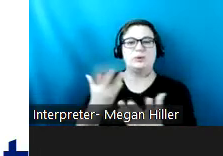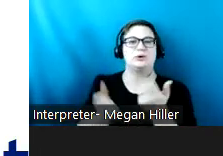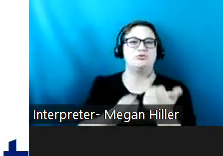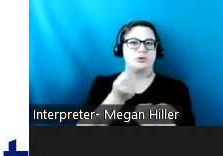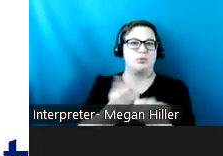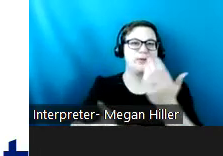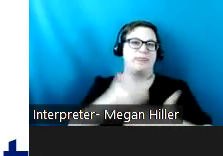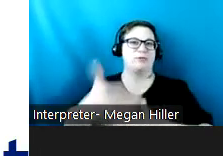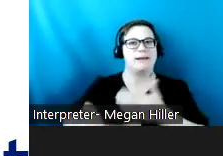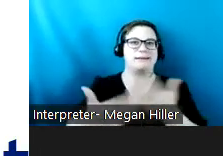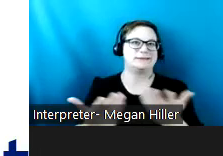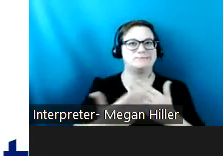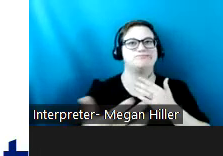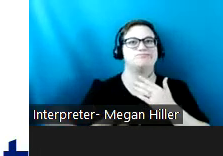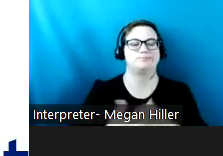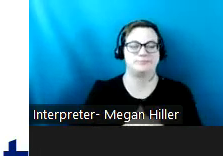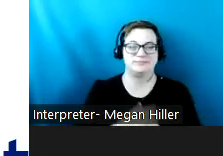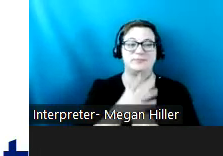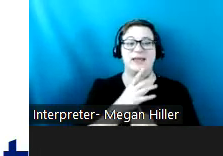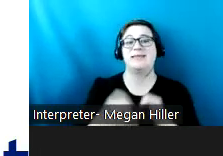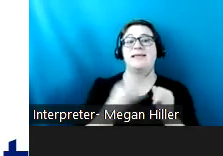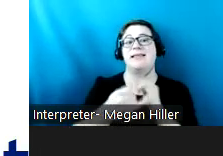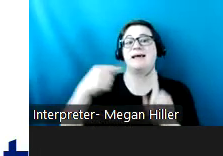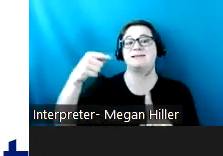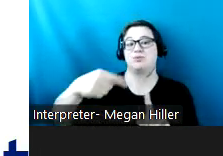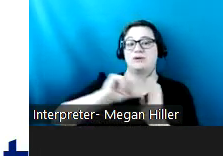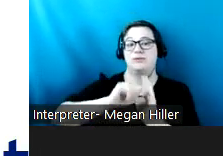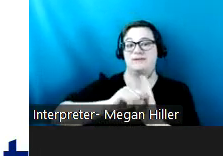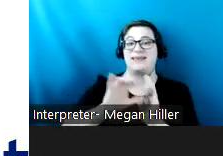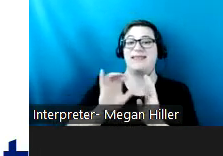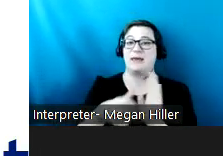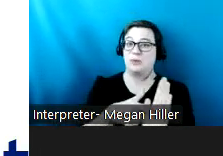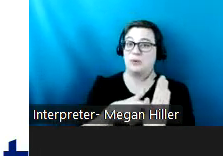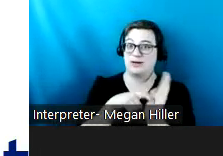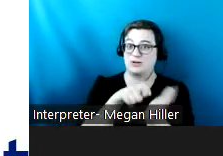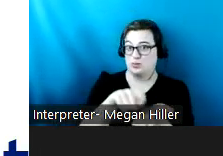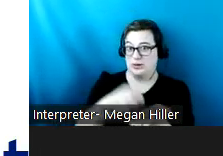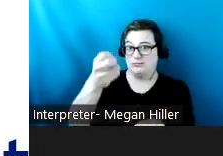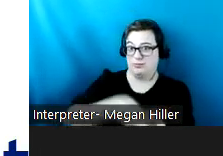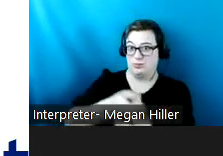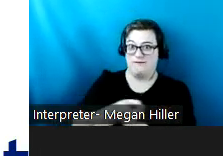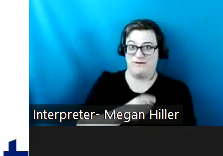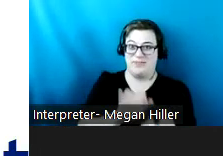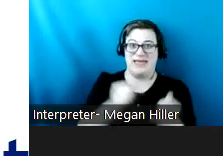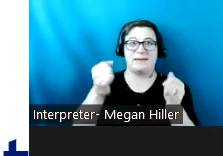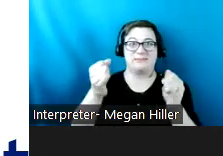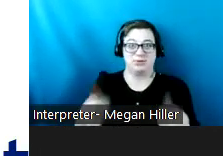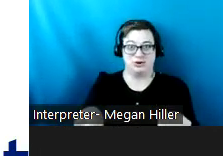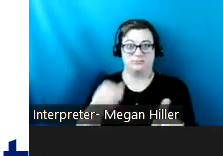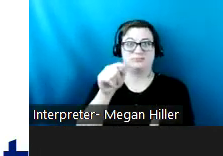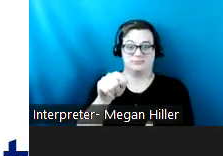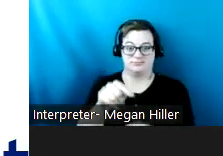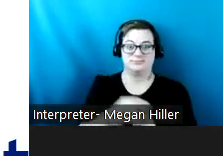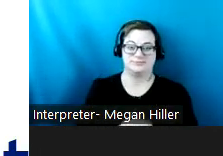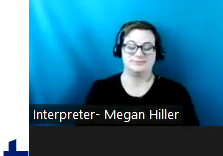that they would like to go with it. And again, the last point emphasizes that this does require written permission from the individual, as we do need to follow